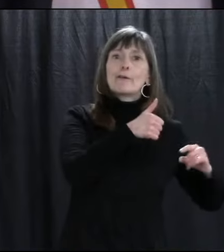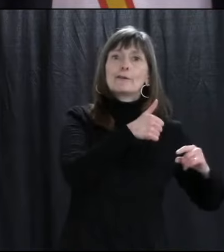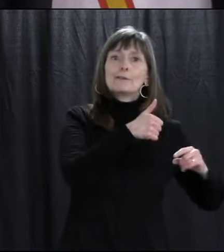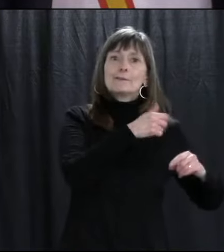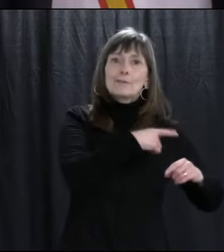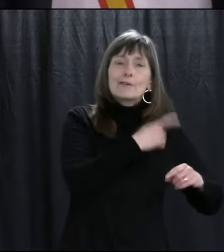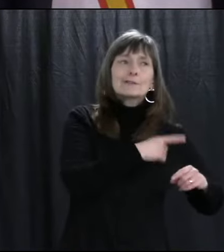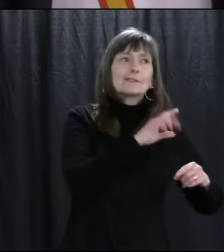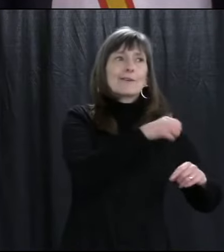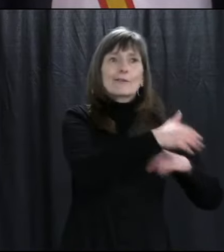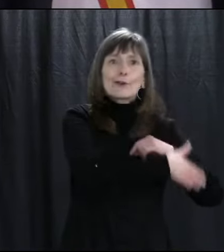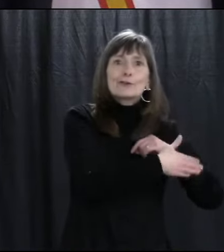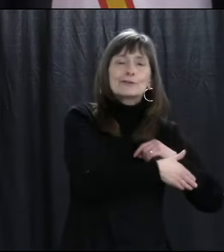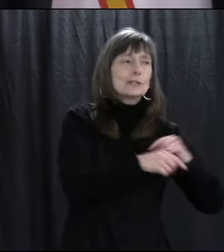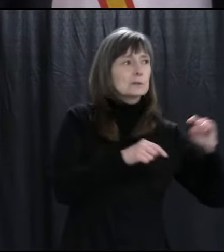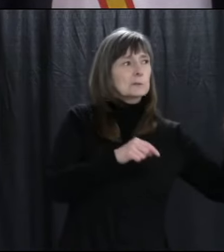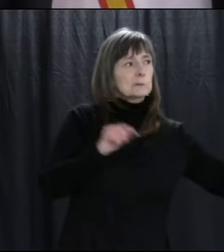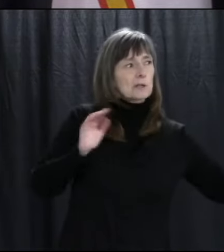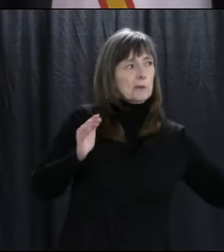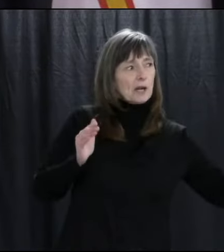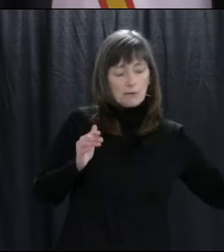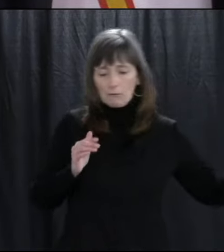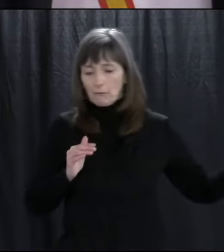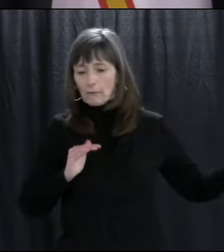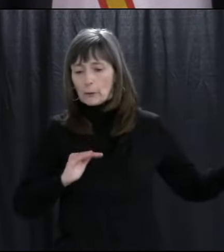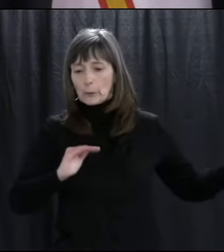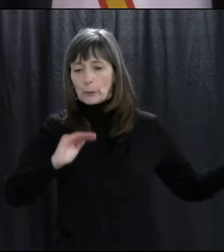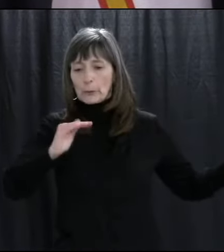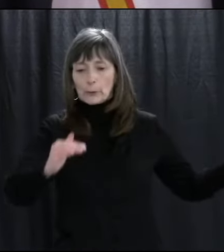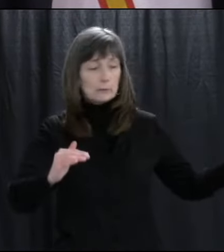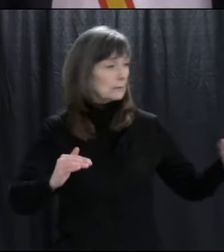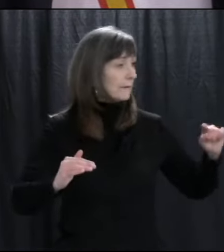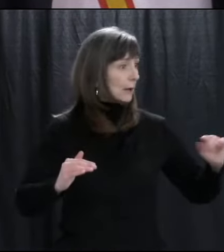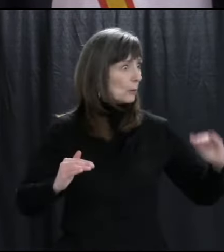and that would help us to know if we're making a difference or not.